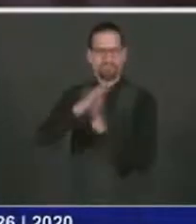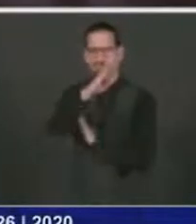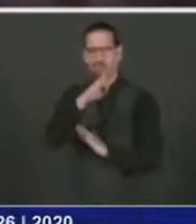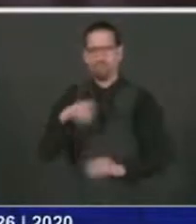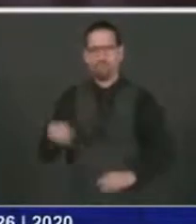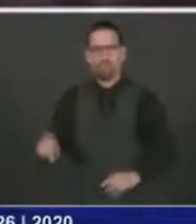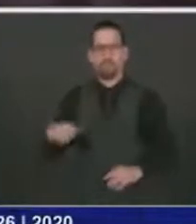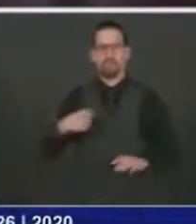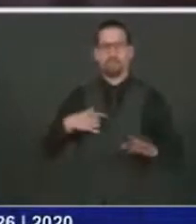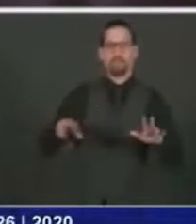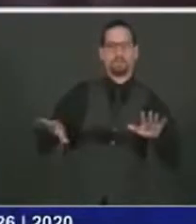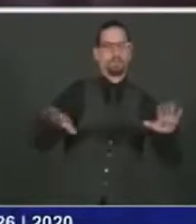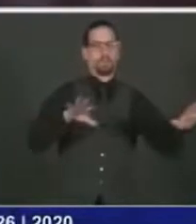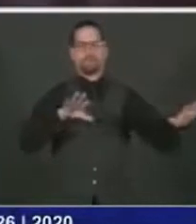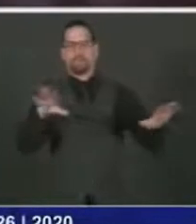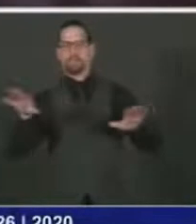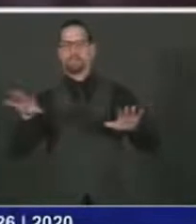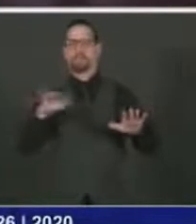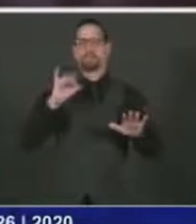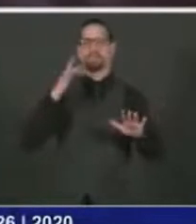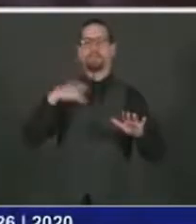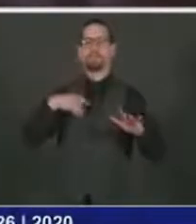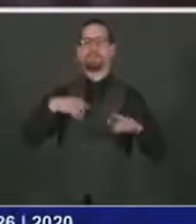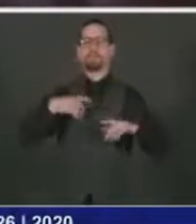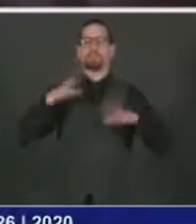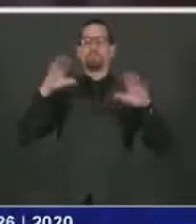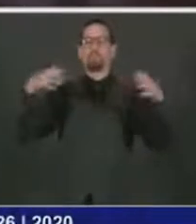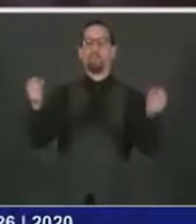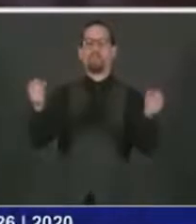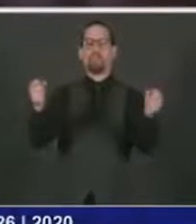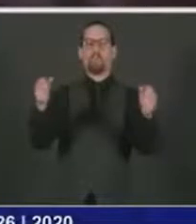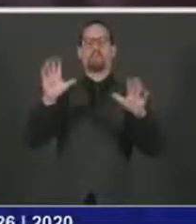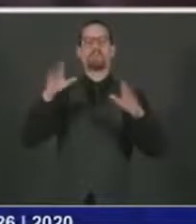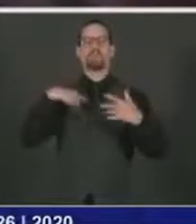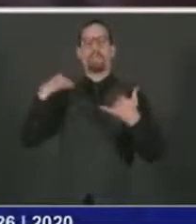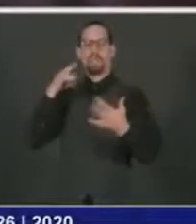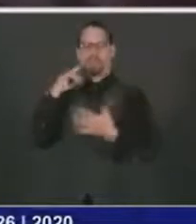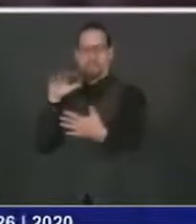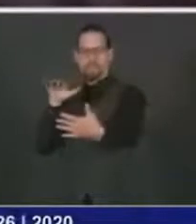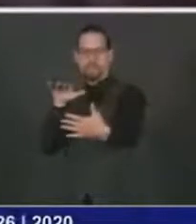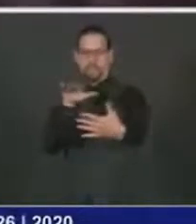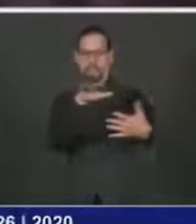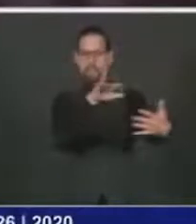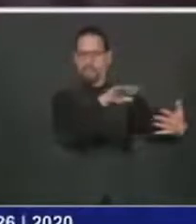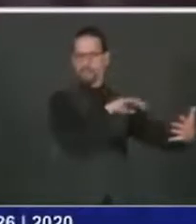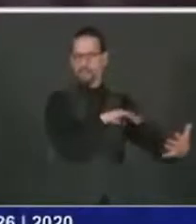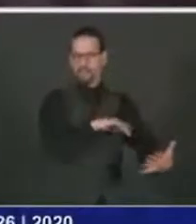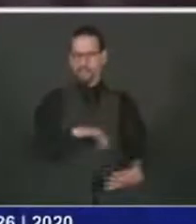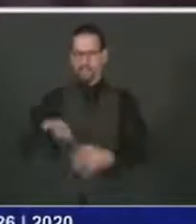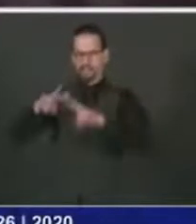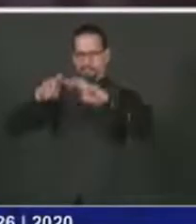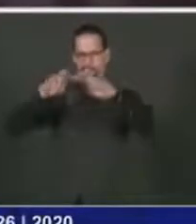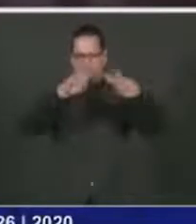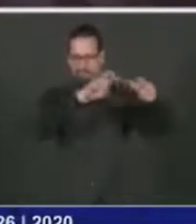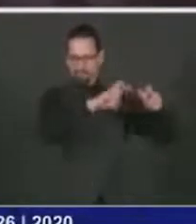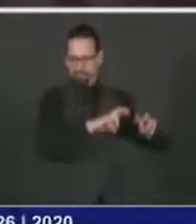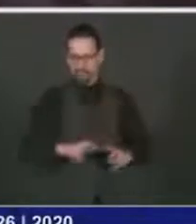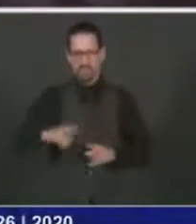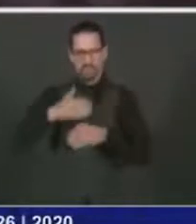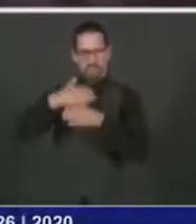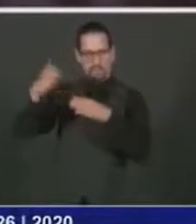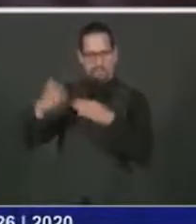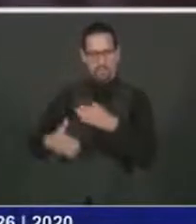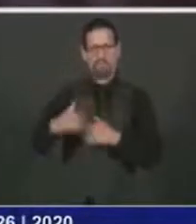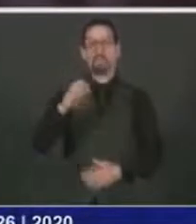pause, study, reassess, and we'll be back Monday. And hopefully on Monday